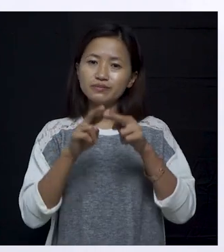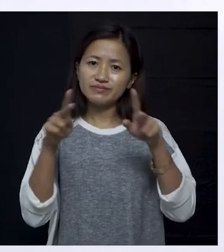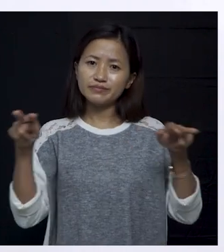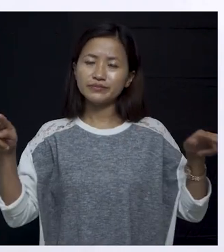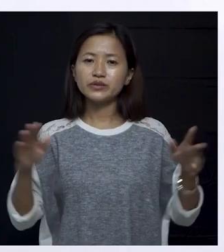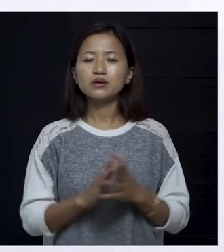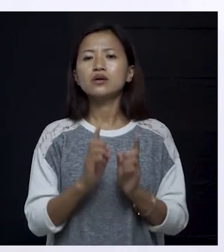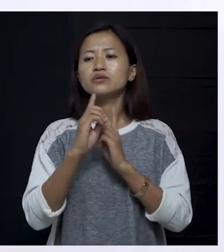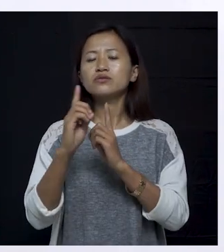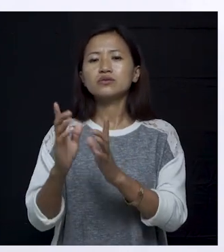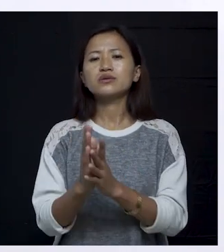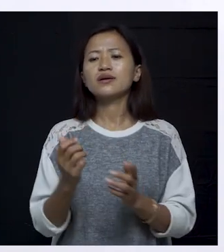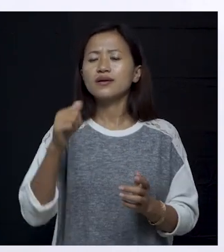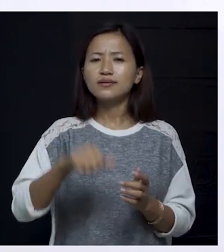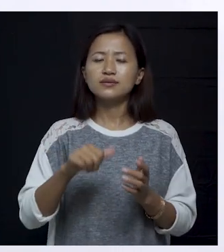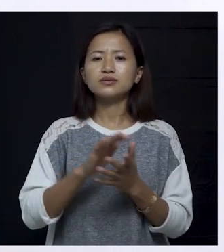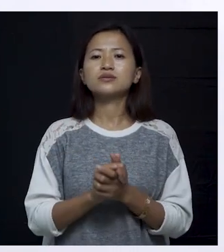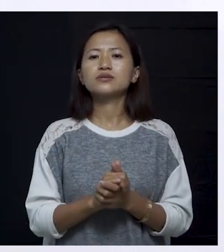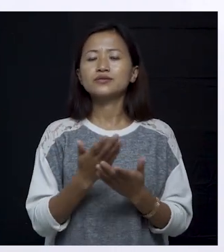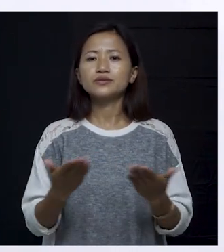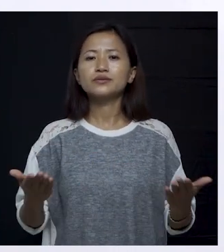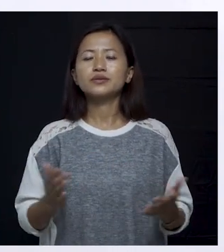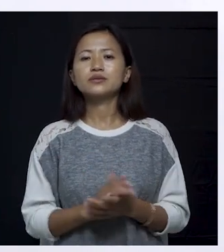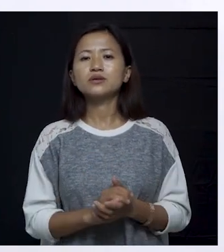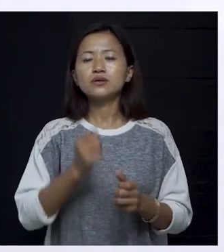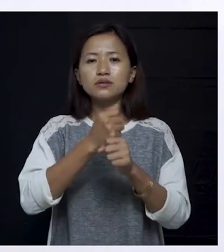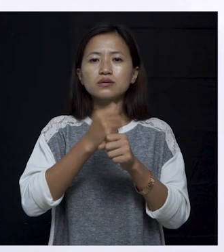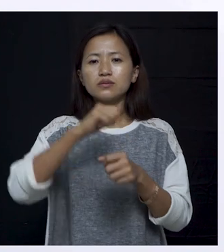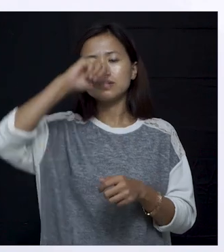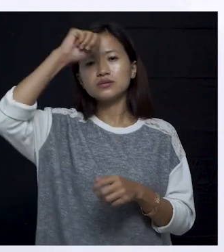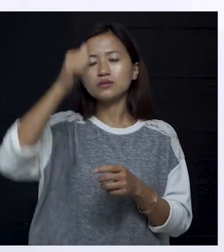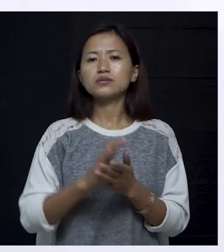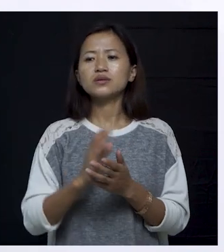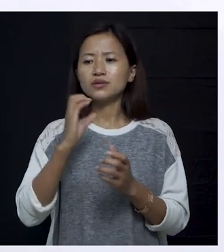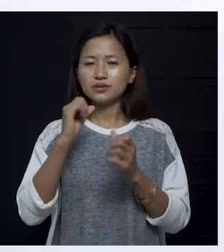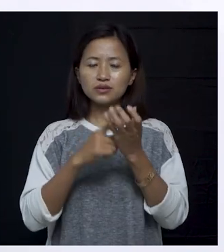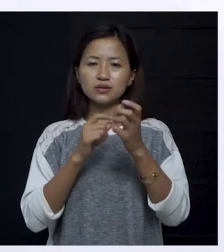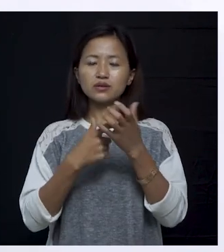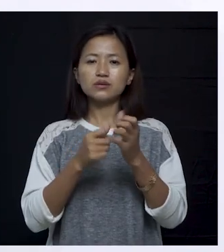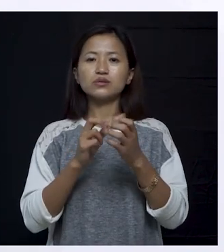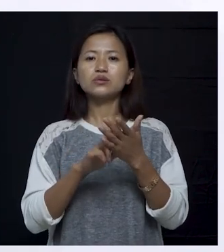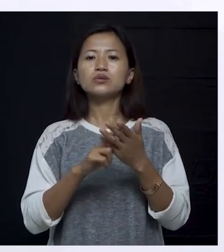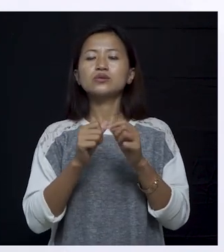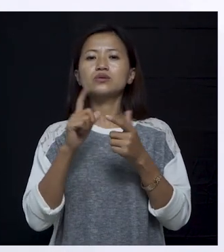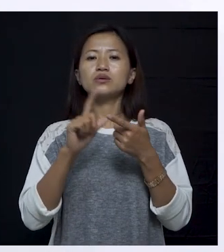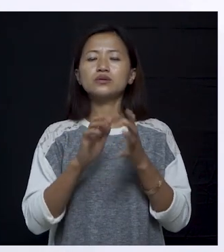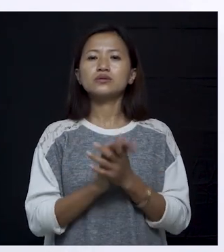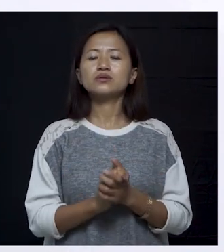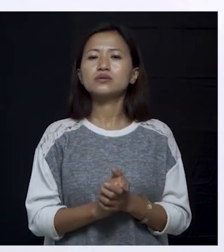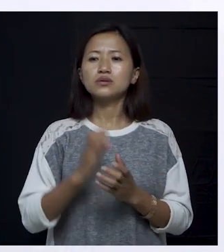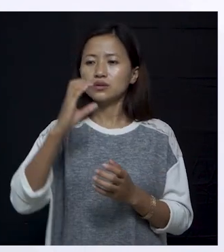to follow any religion and the government. Since India is a secular country, okay, the government is